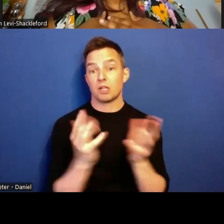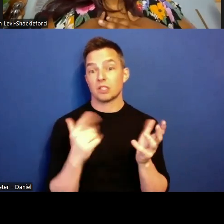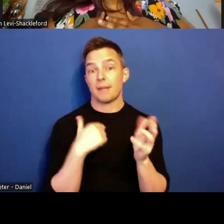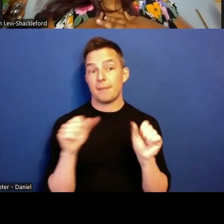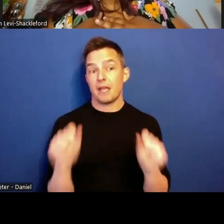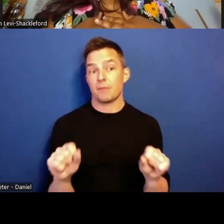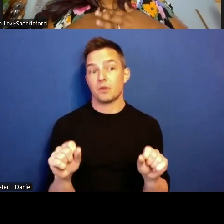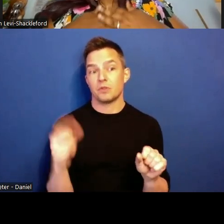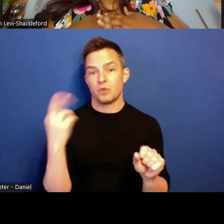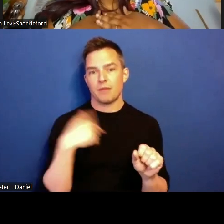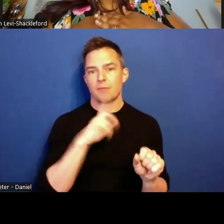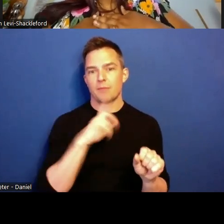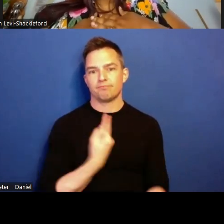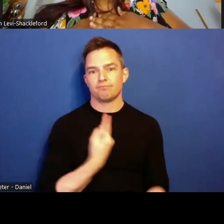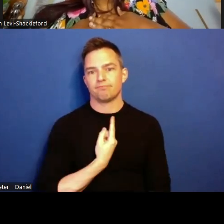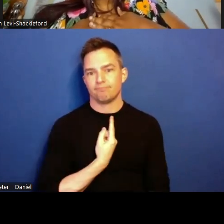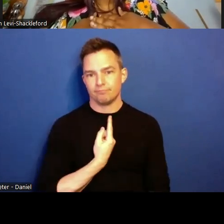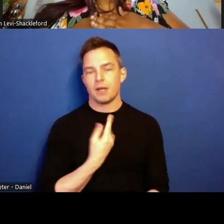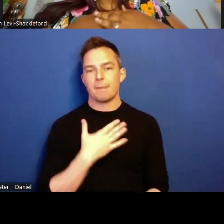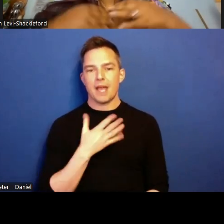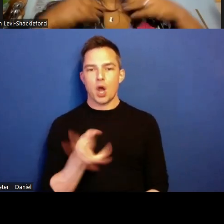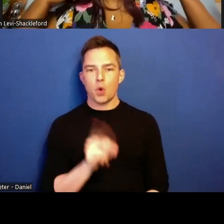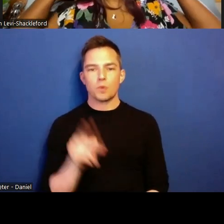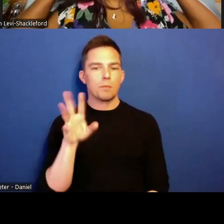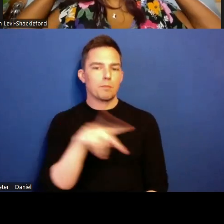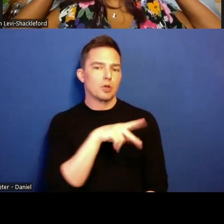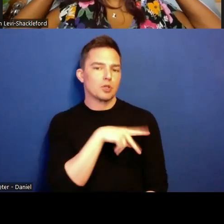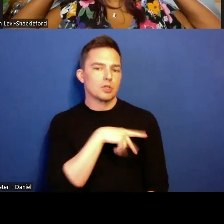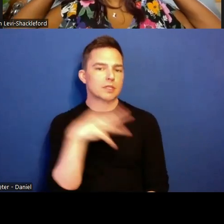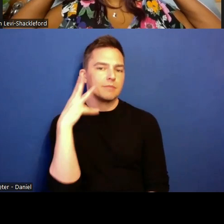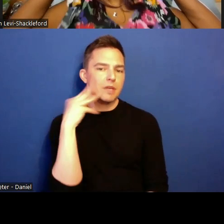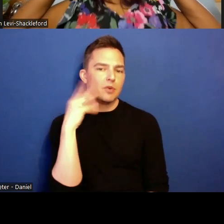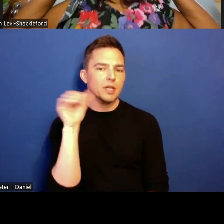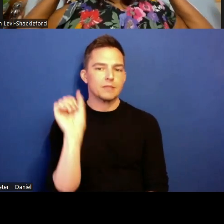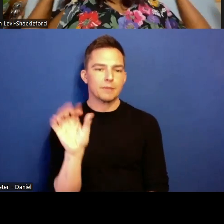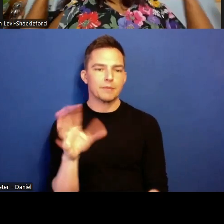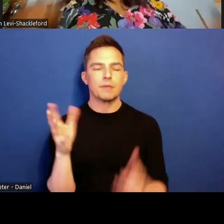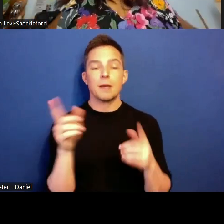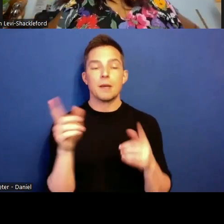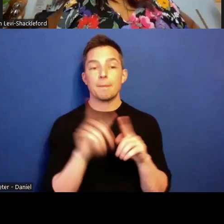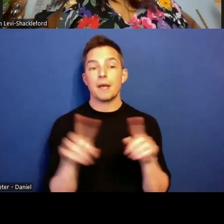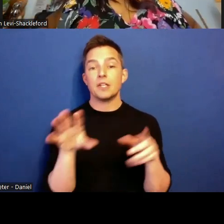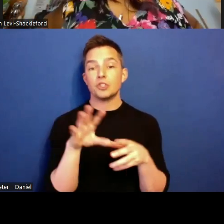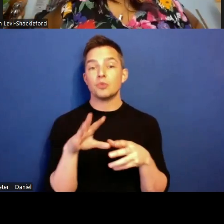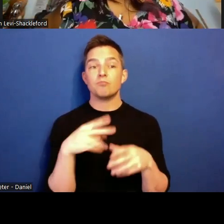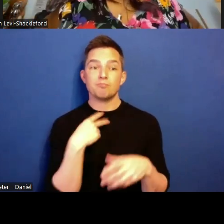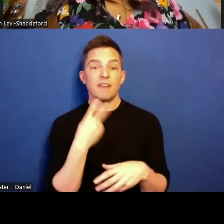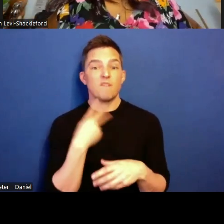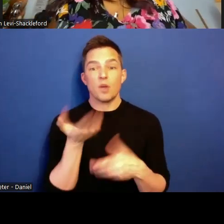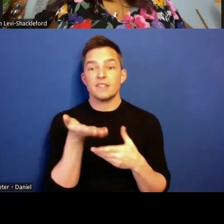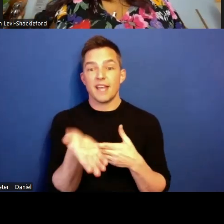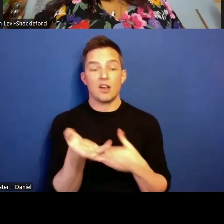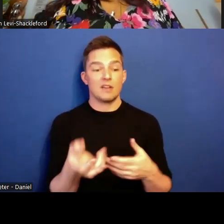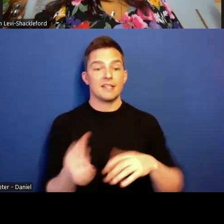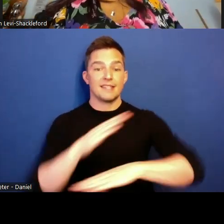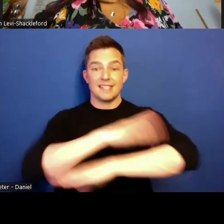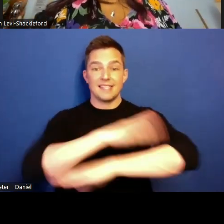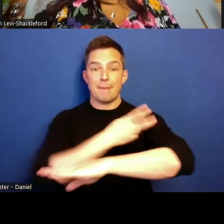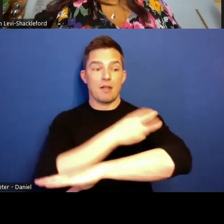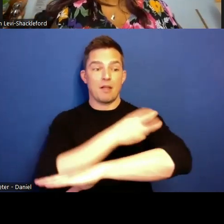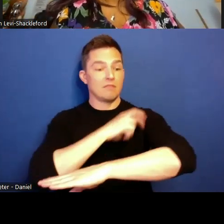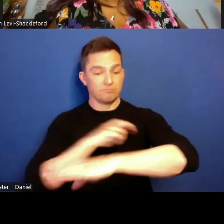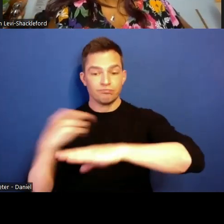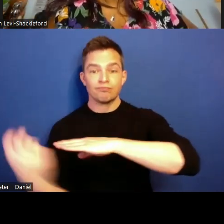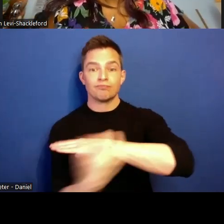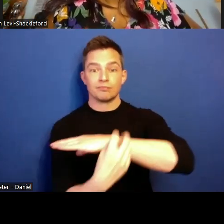because I'm just one person with my own personal experiences, but just to be a voice at the table to share the